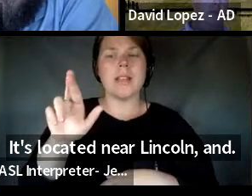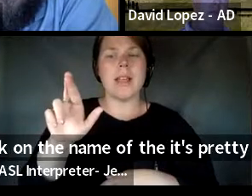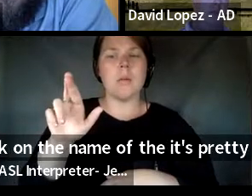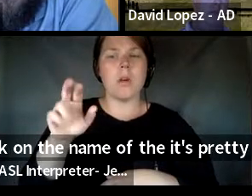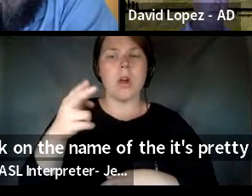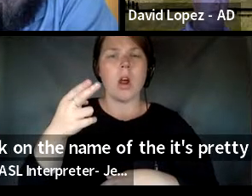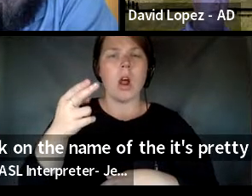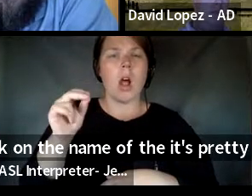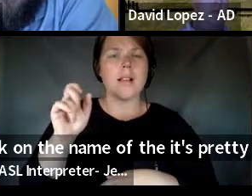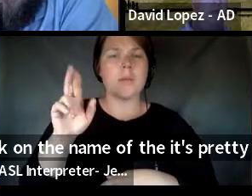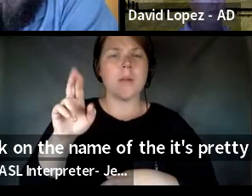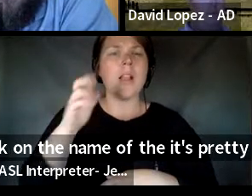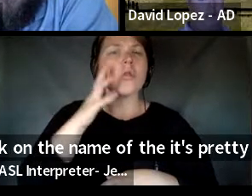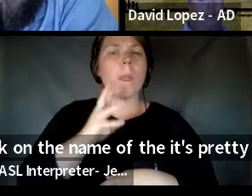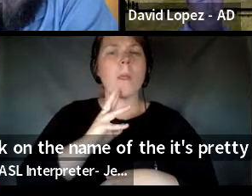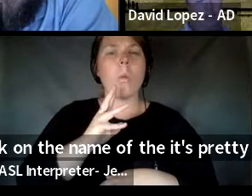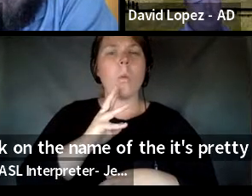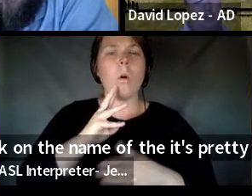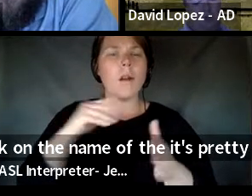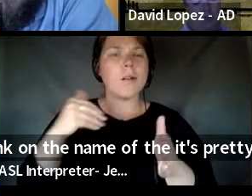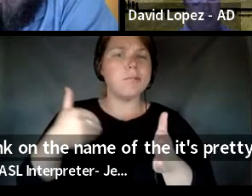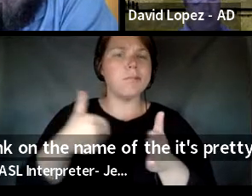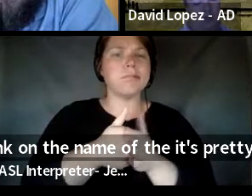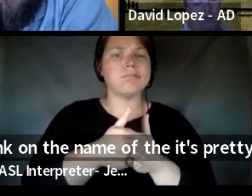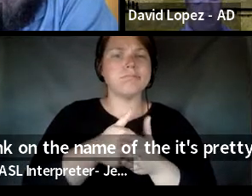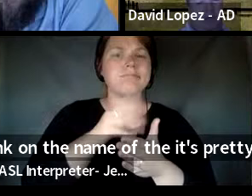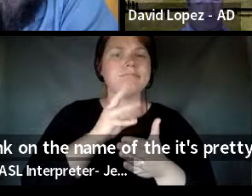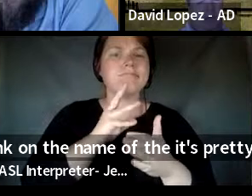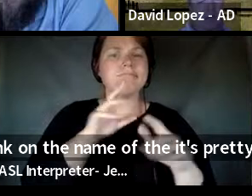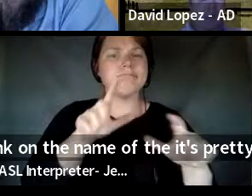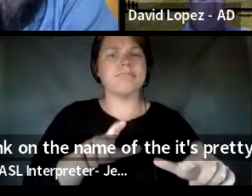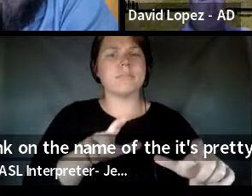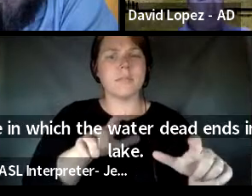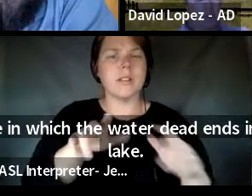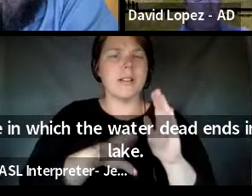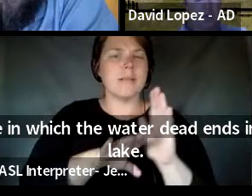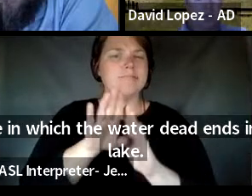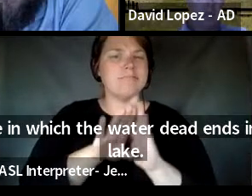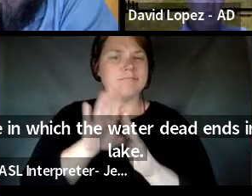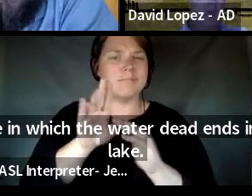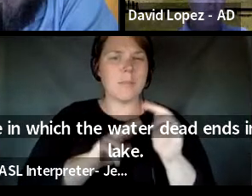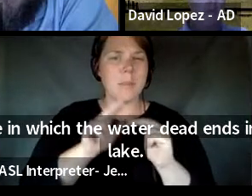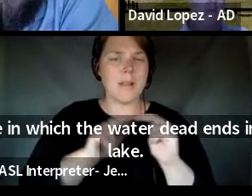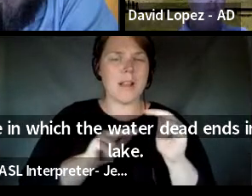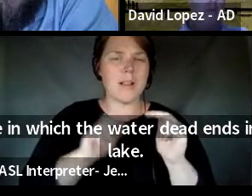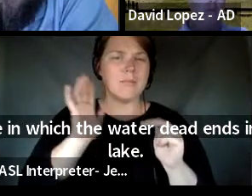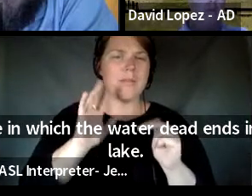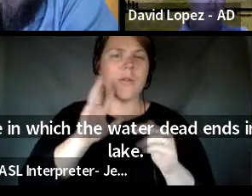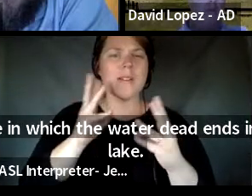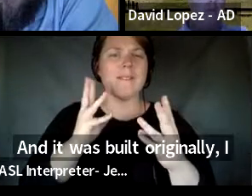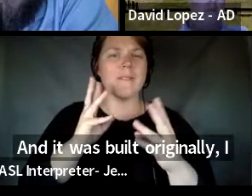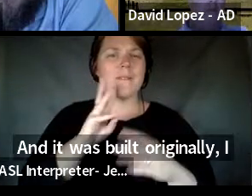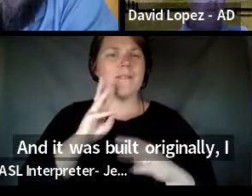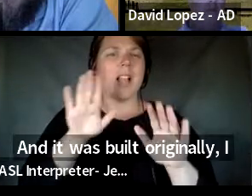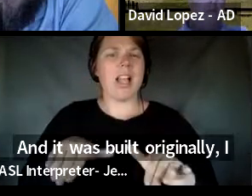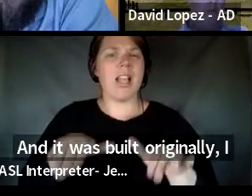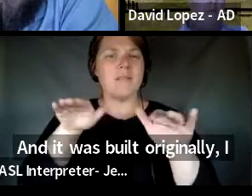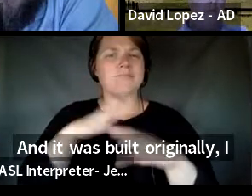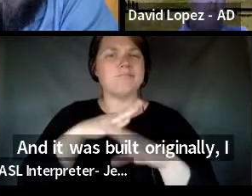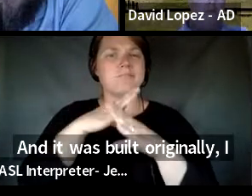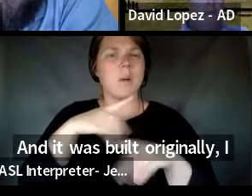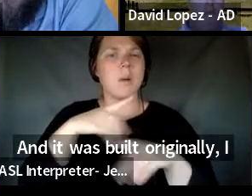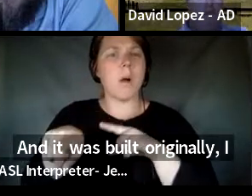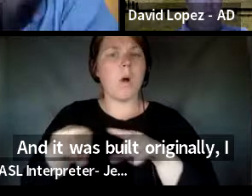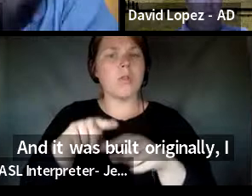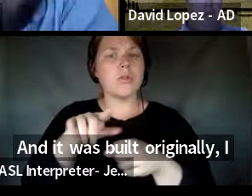one in which the water dead ends into a little lake. And it was built originally, I think, as flood prevention. It's also the area where they're putting in